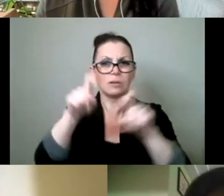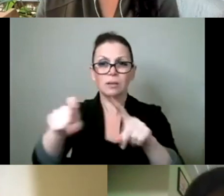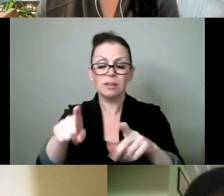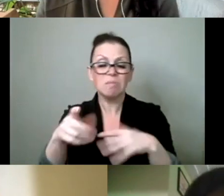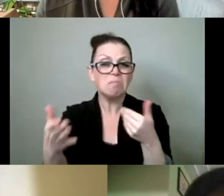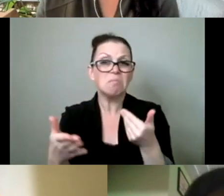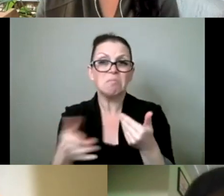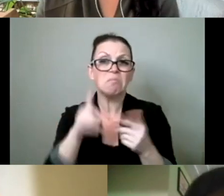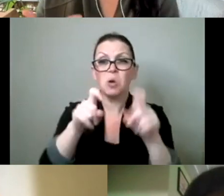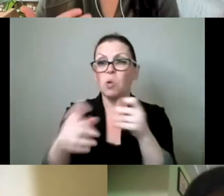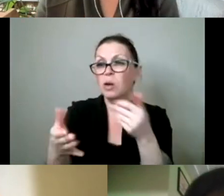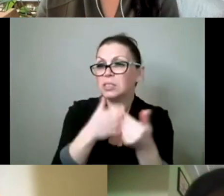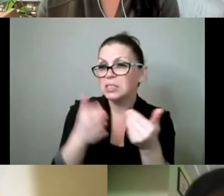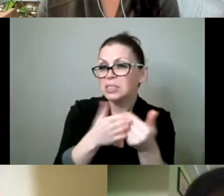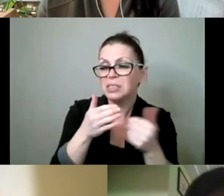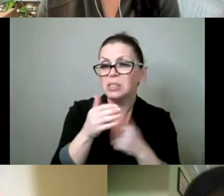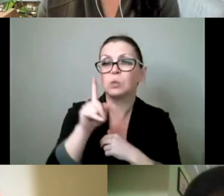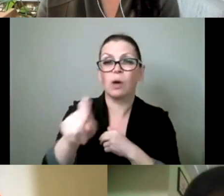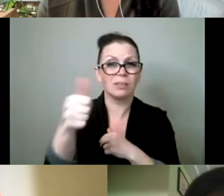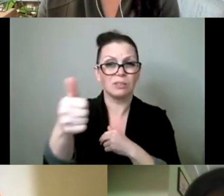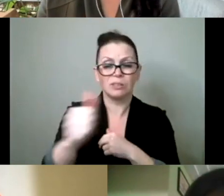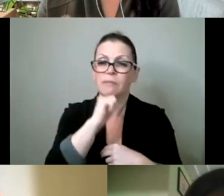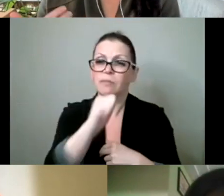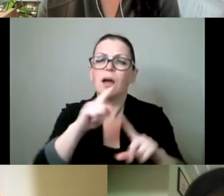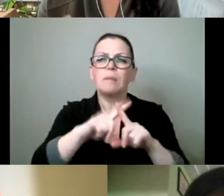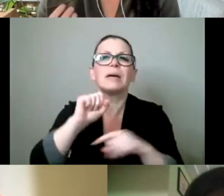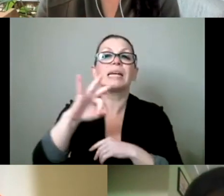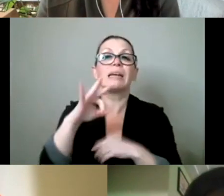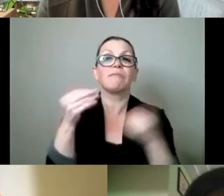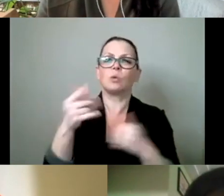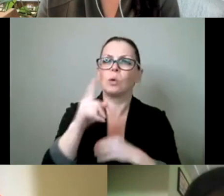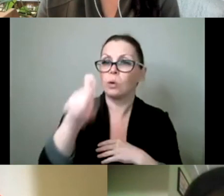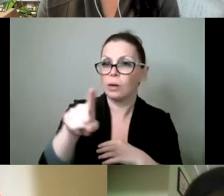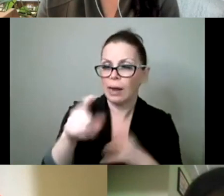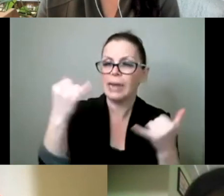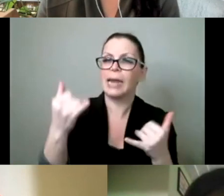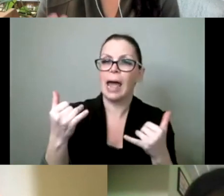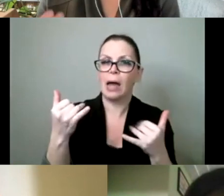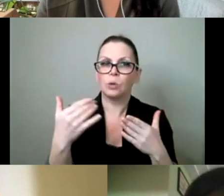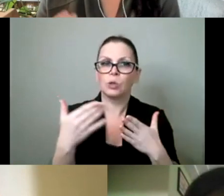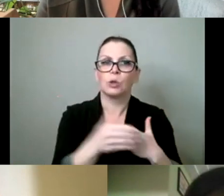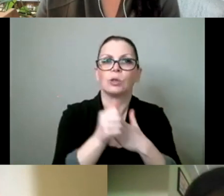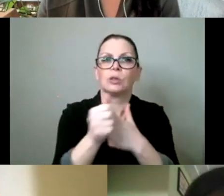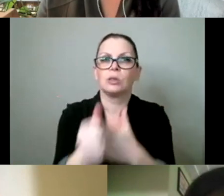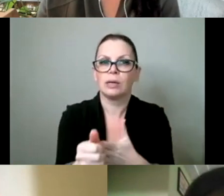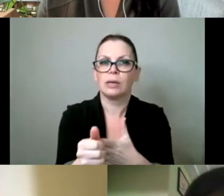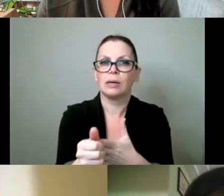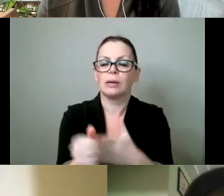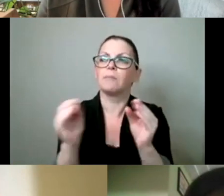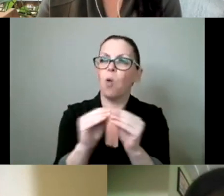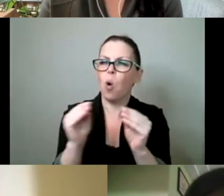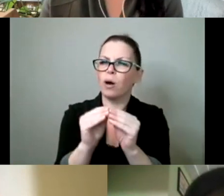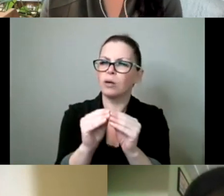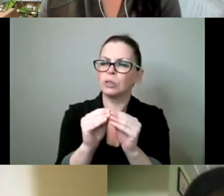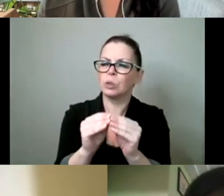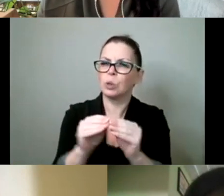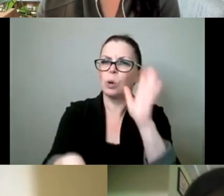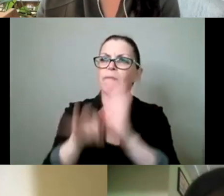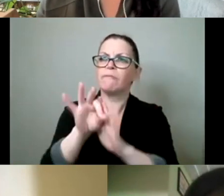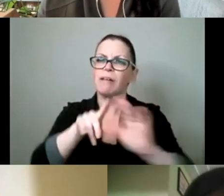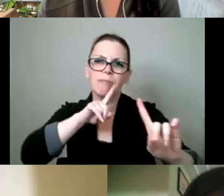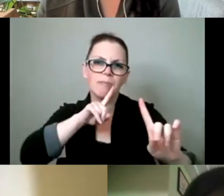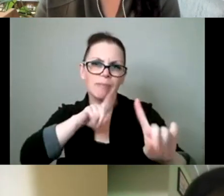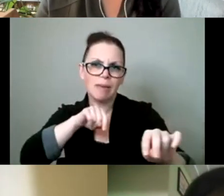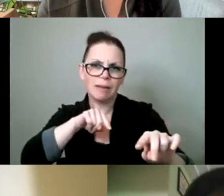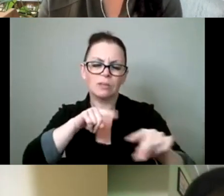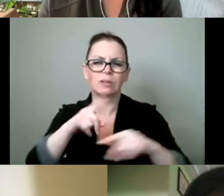yourself. But if you ask it, at least you're now leaning towards, oh, this is why I'm thinking this person's a